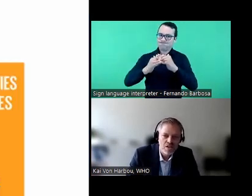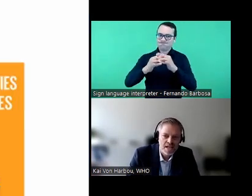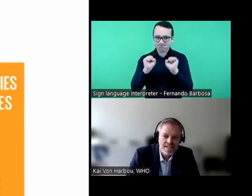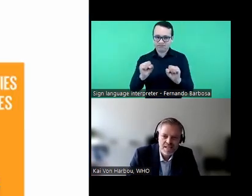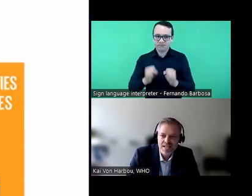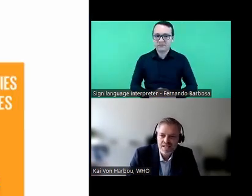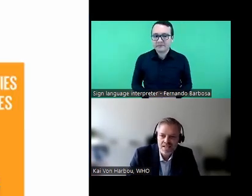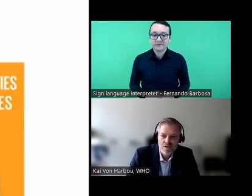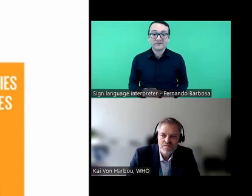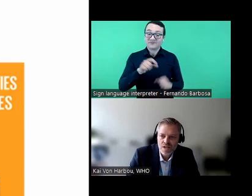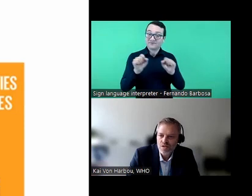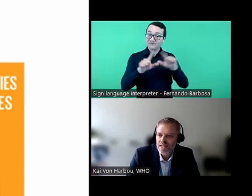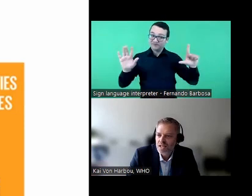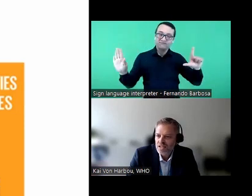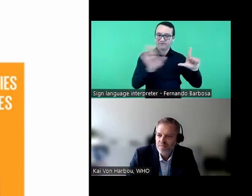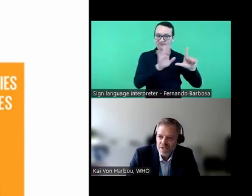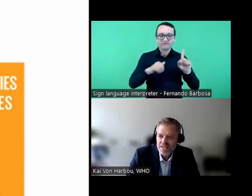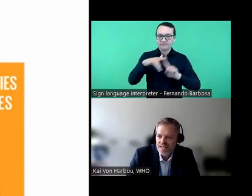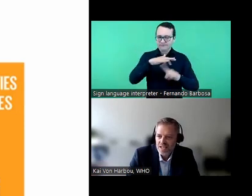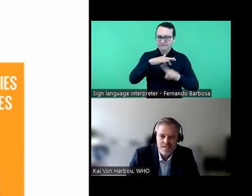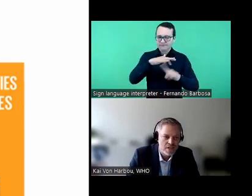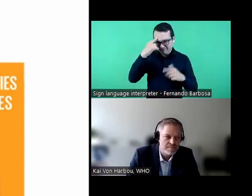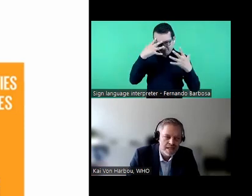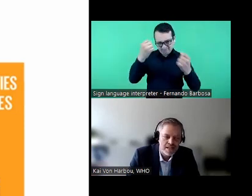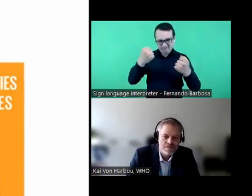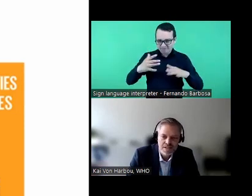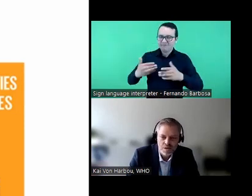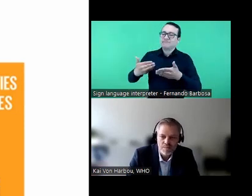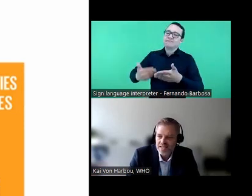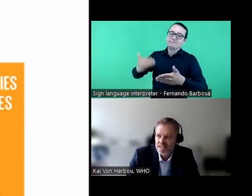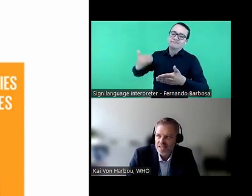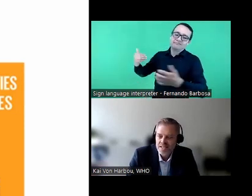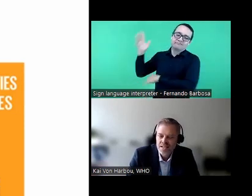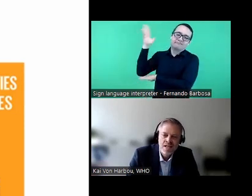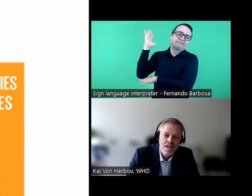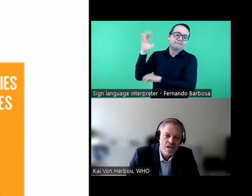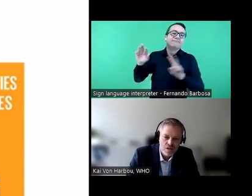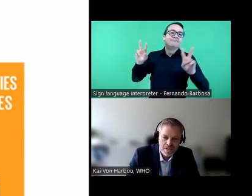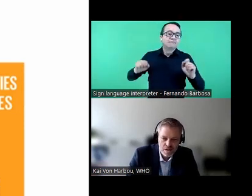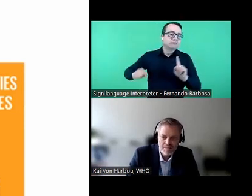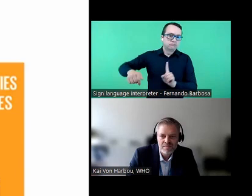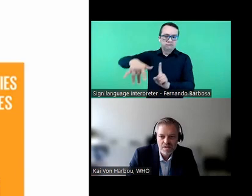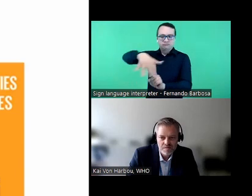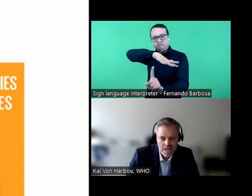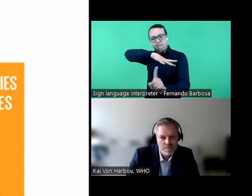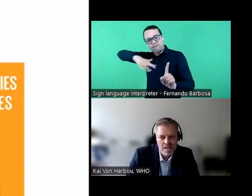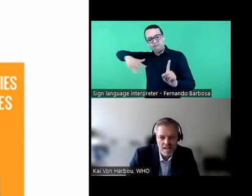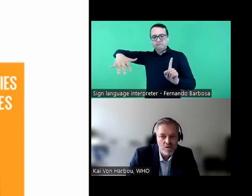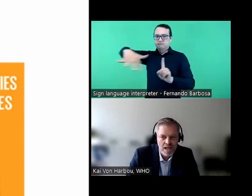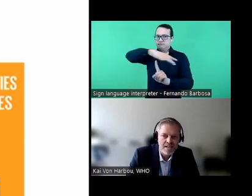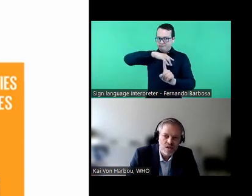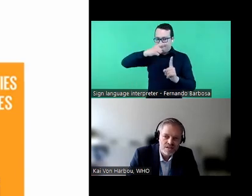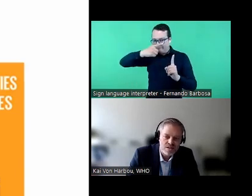the context, I think you have heard already a lot in the previous sessions where many of the complexities of this topic were very